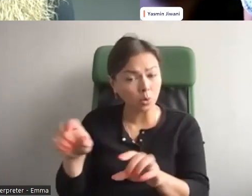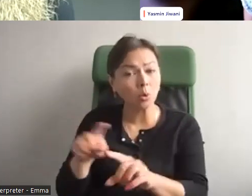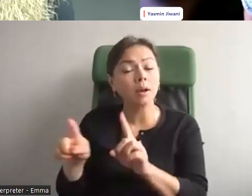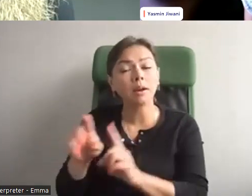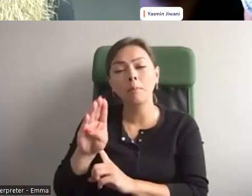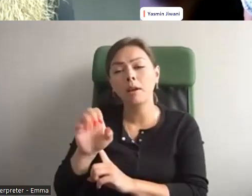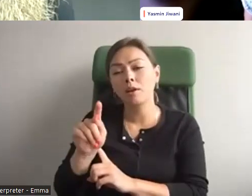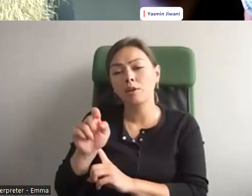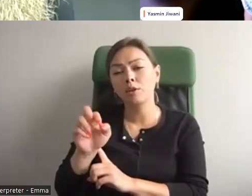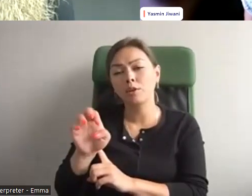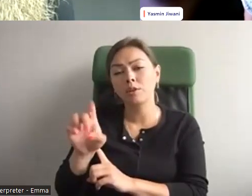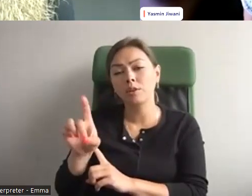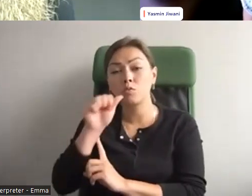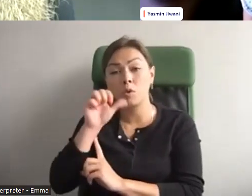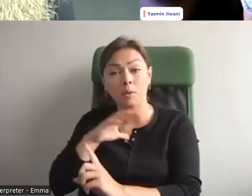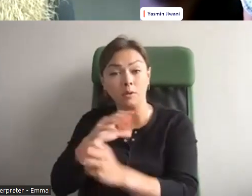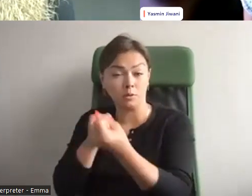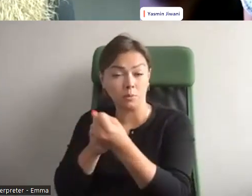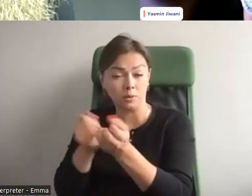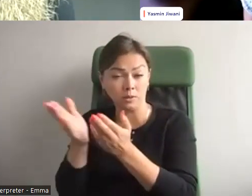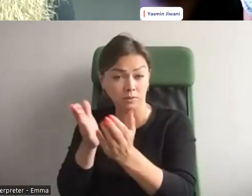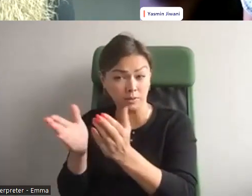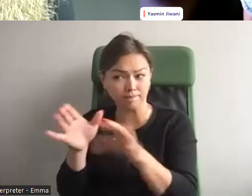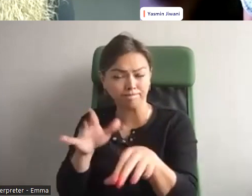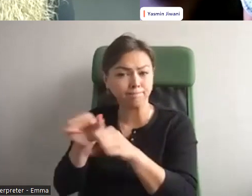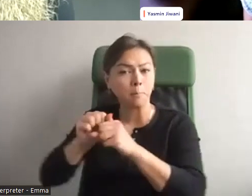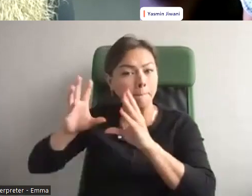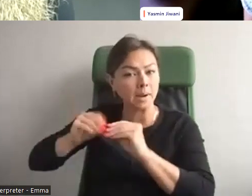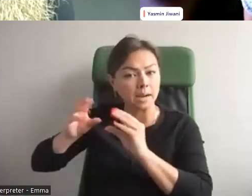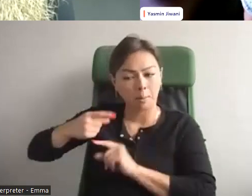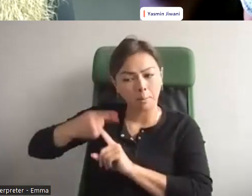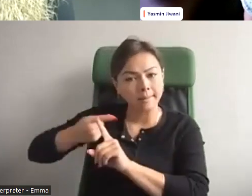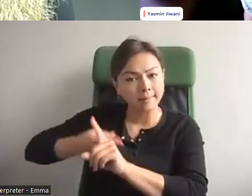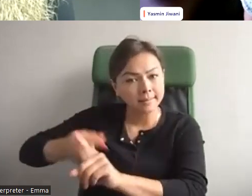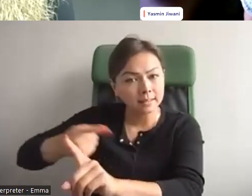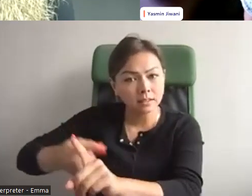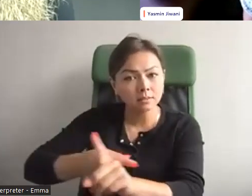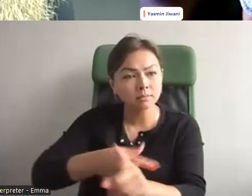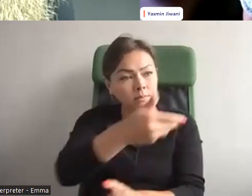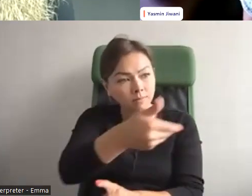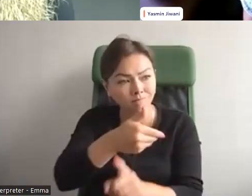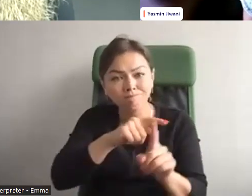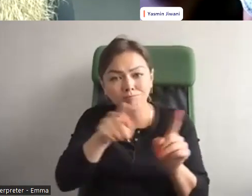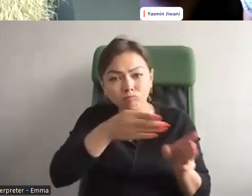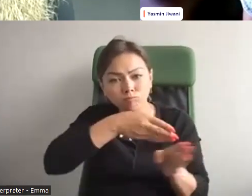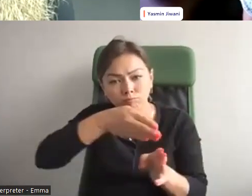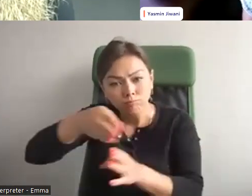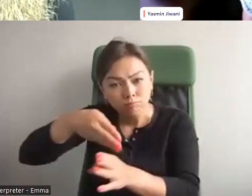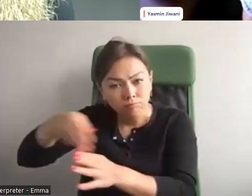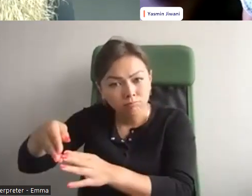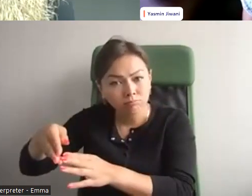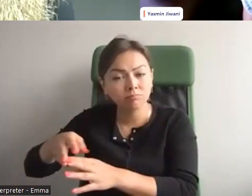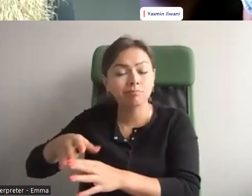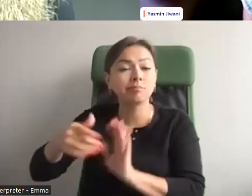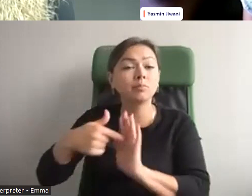actually had a meeting every month where they would have different sectors present at this meeting. So they would have the